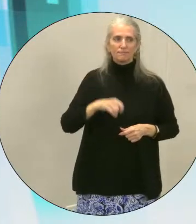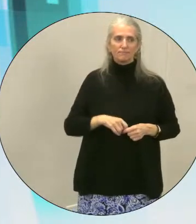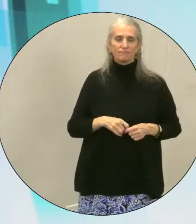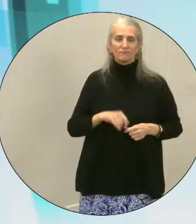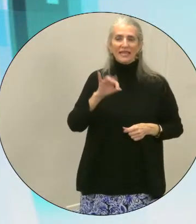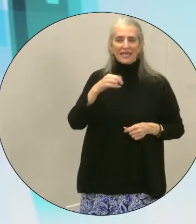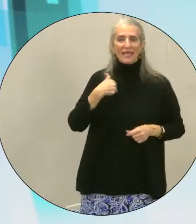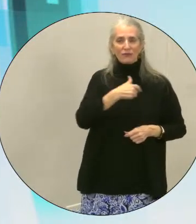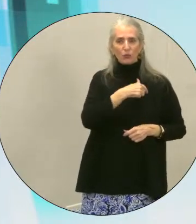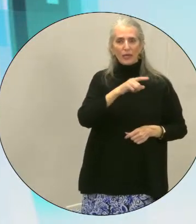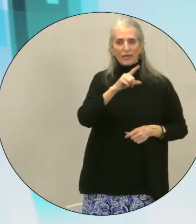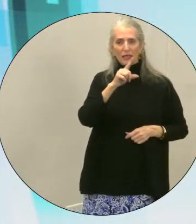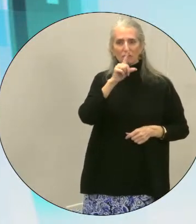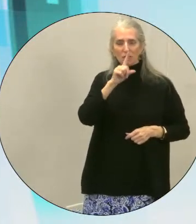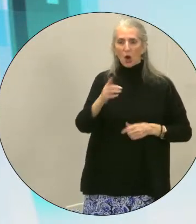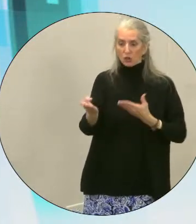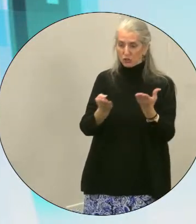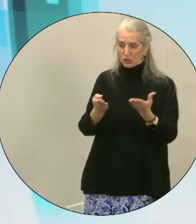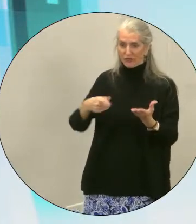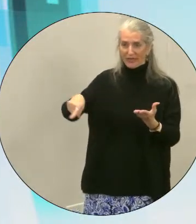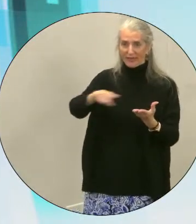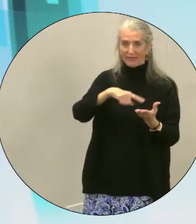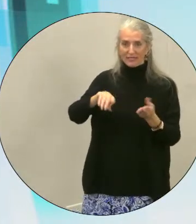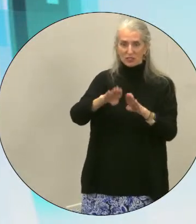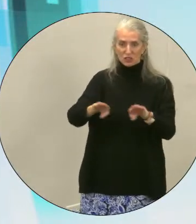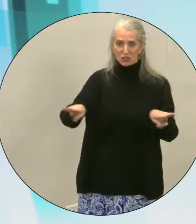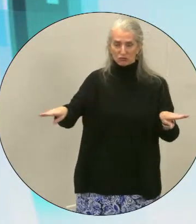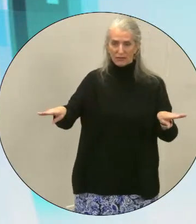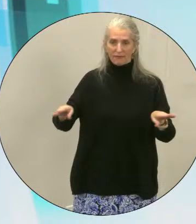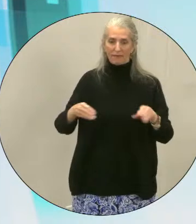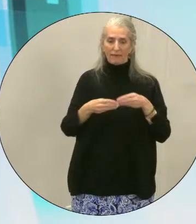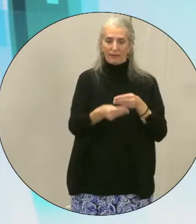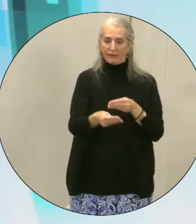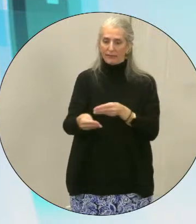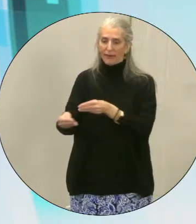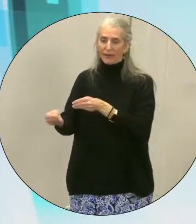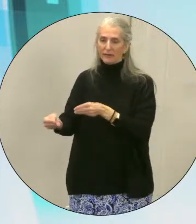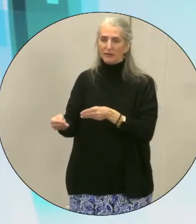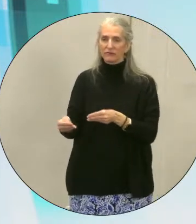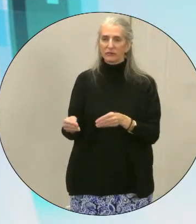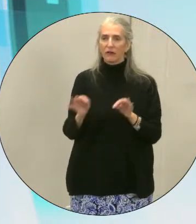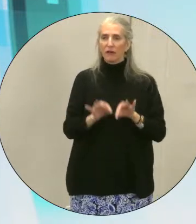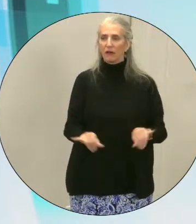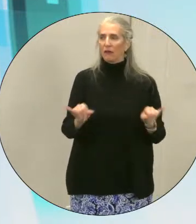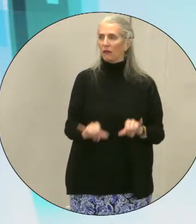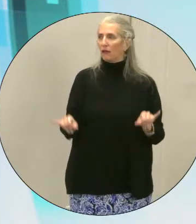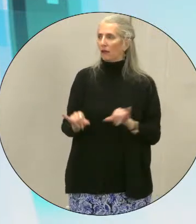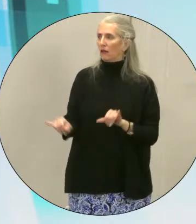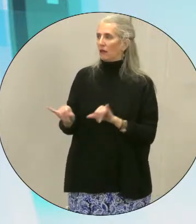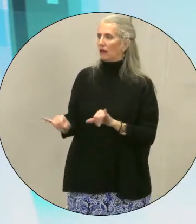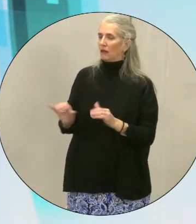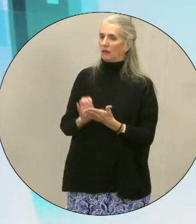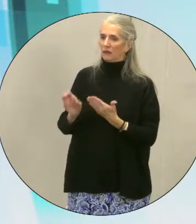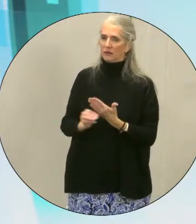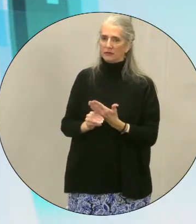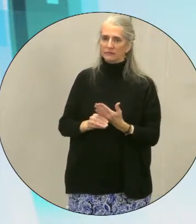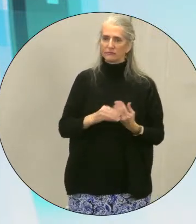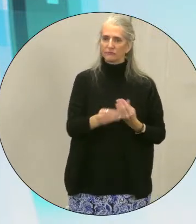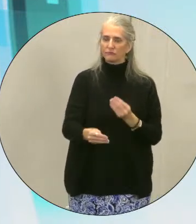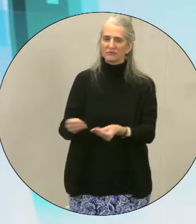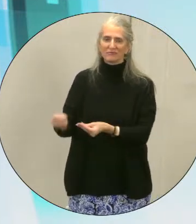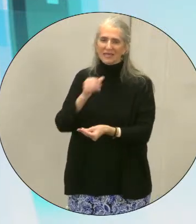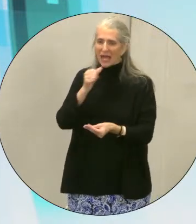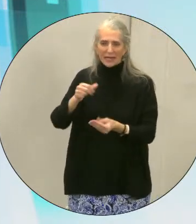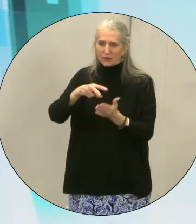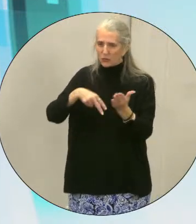If we are serving these children a diet of canned curriculum, they're not even reading whole books in their